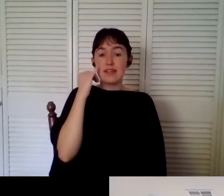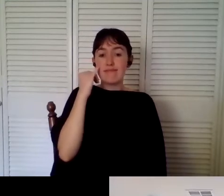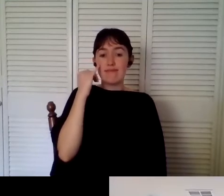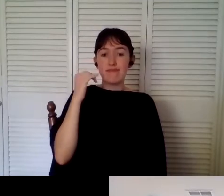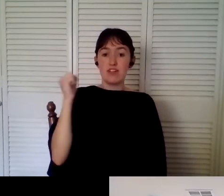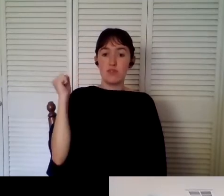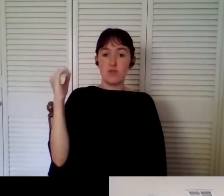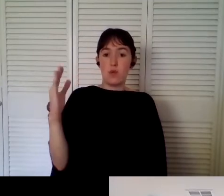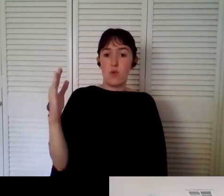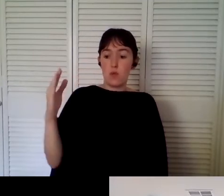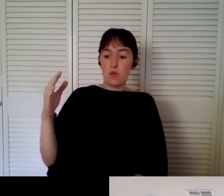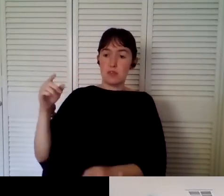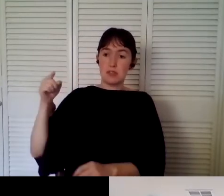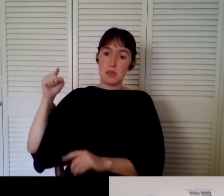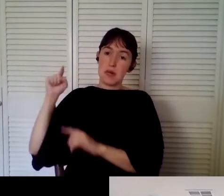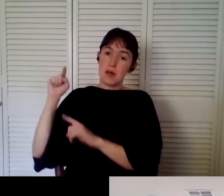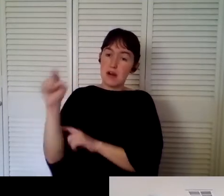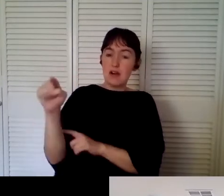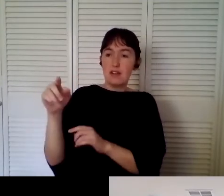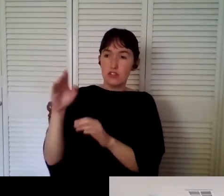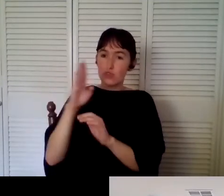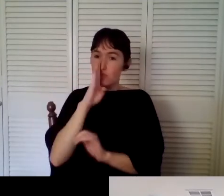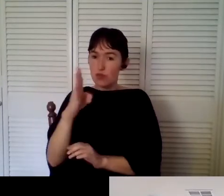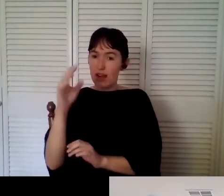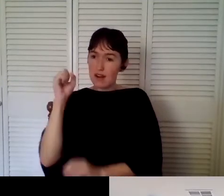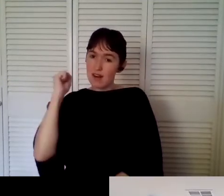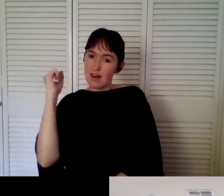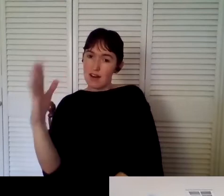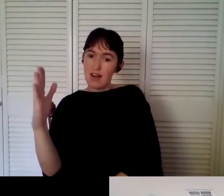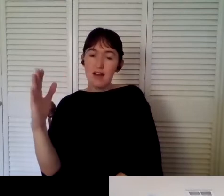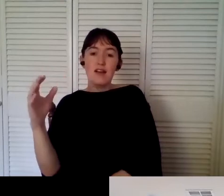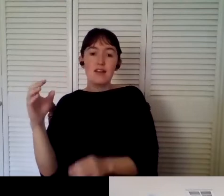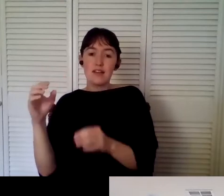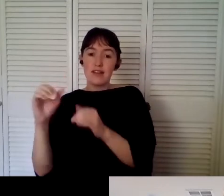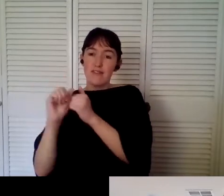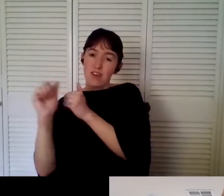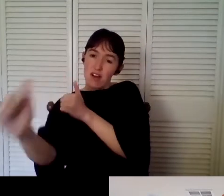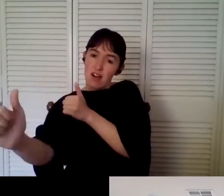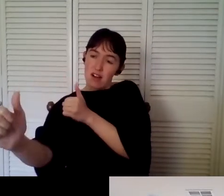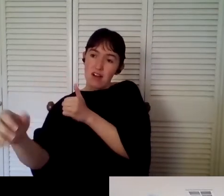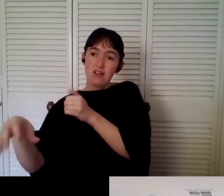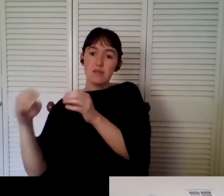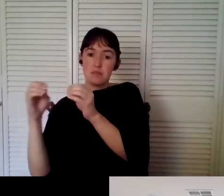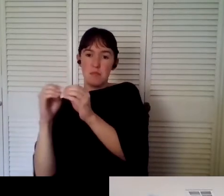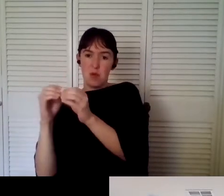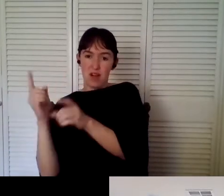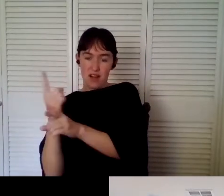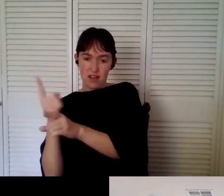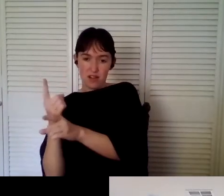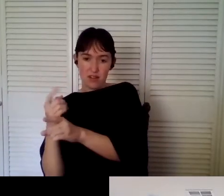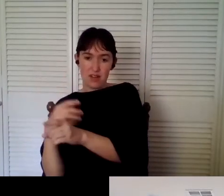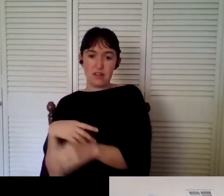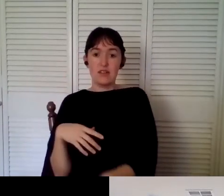on a straight line, the more accurate and effective that weapon is. Right. So a gun you can shoot on a straight line for hundreds of yards. Right.